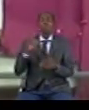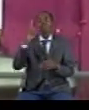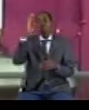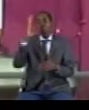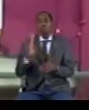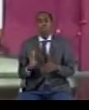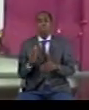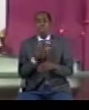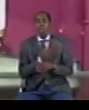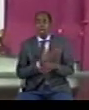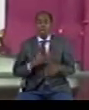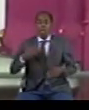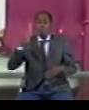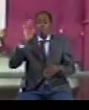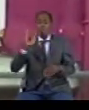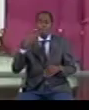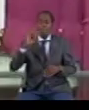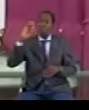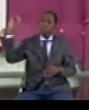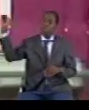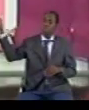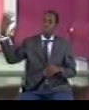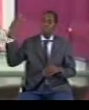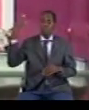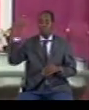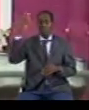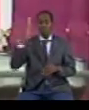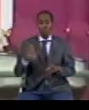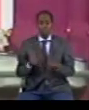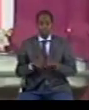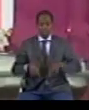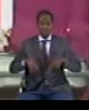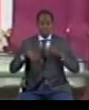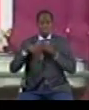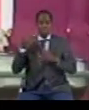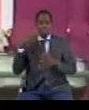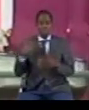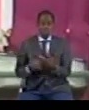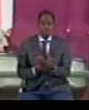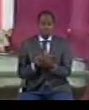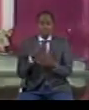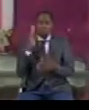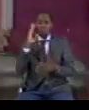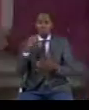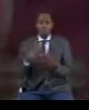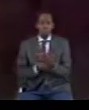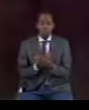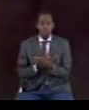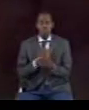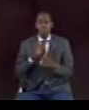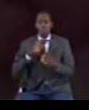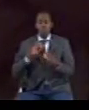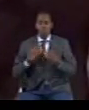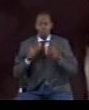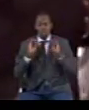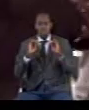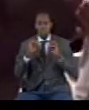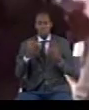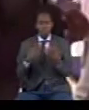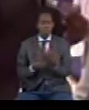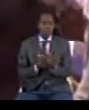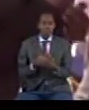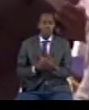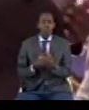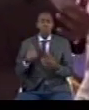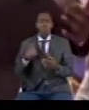God. And by the grace of God, as we live out the gospel, we preach out the gospel, we preserve the gospel, we are not acquaintances and